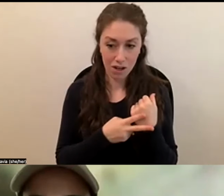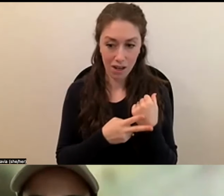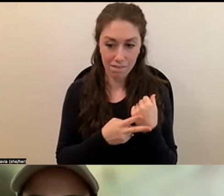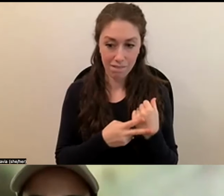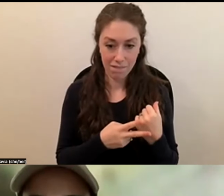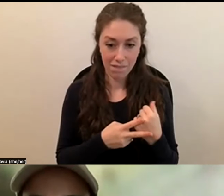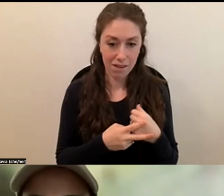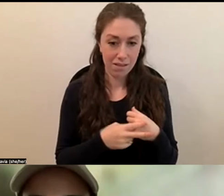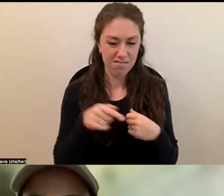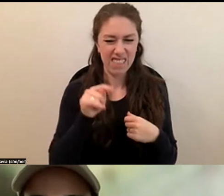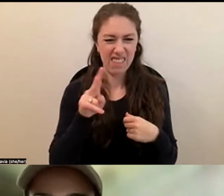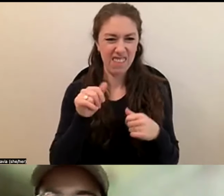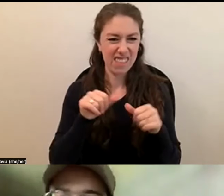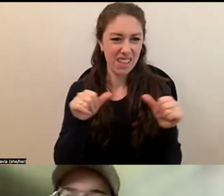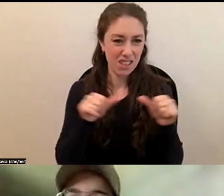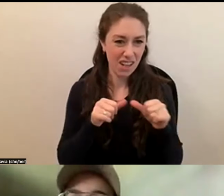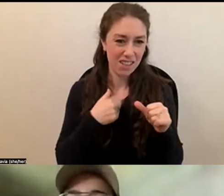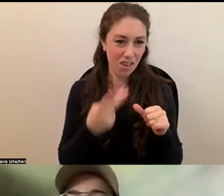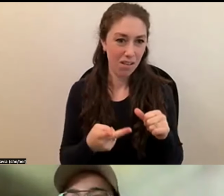station. And